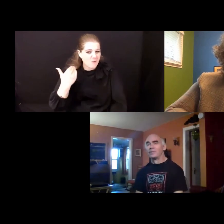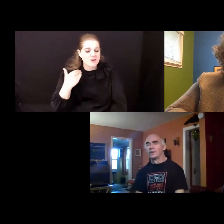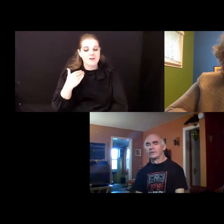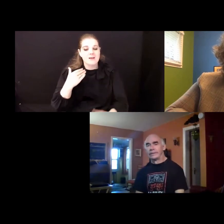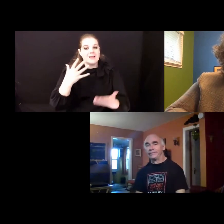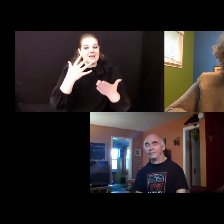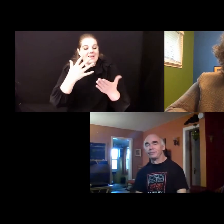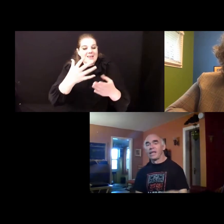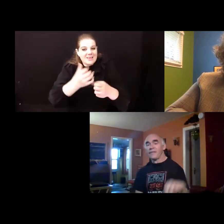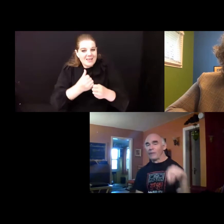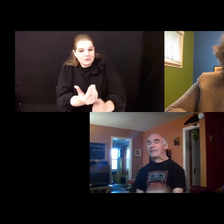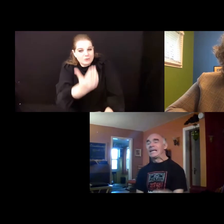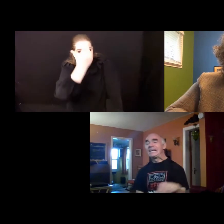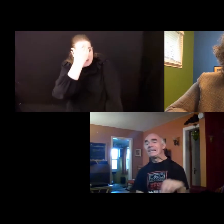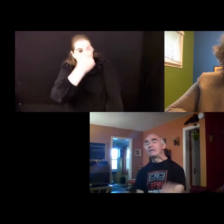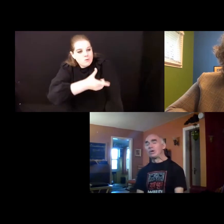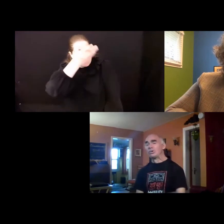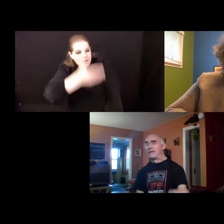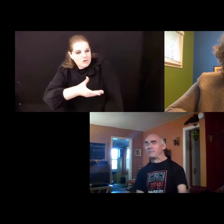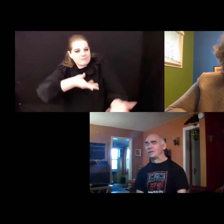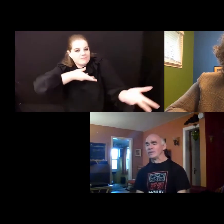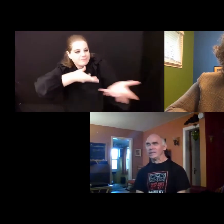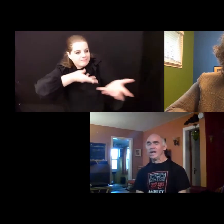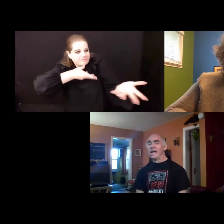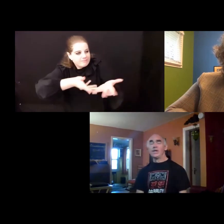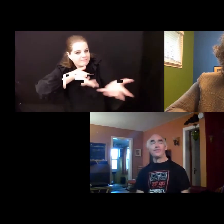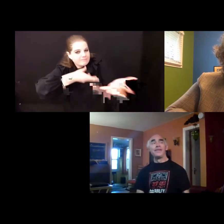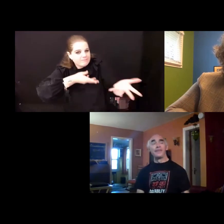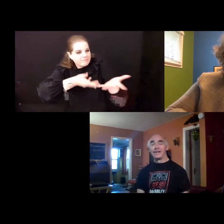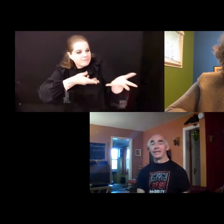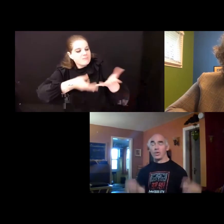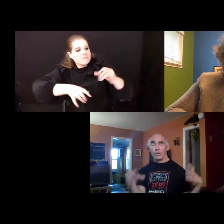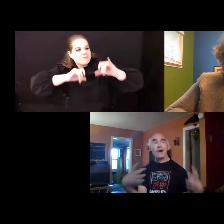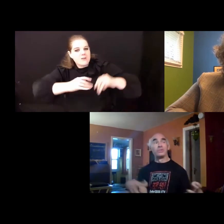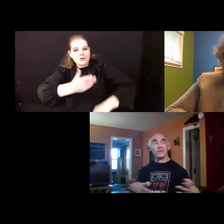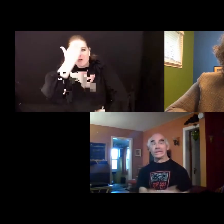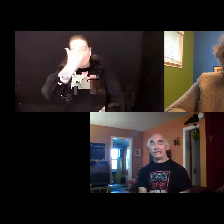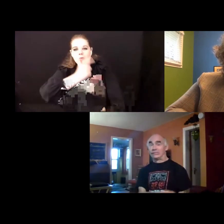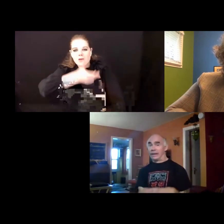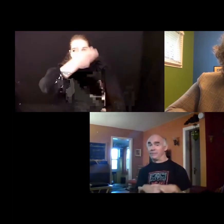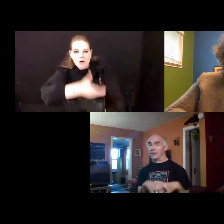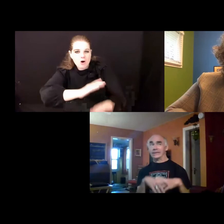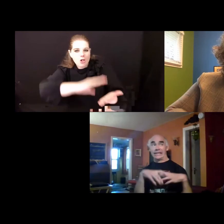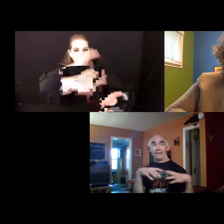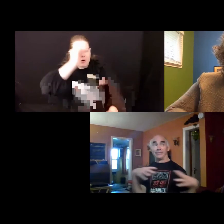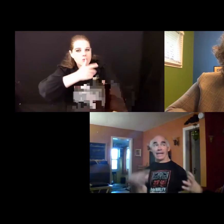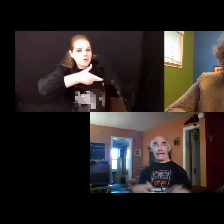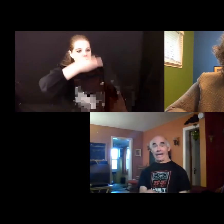that person. By getting to know that person, you may find out, wow, this is a great